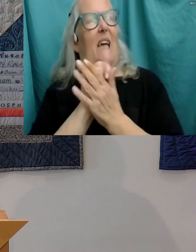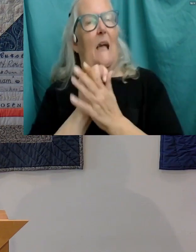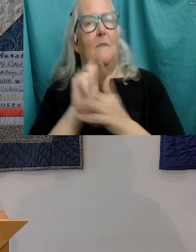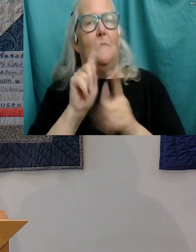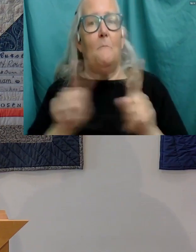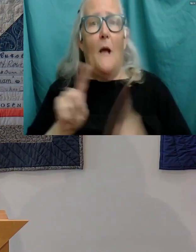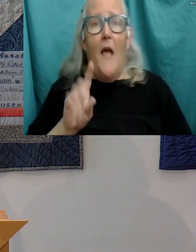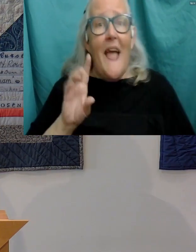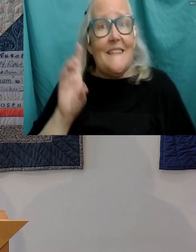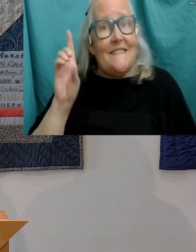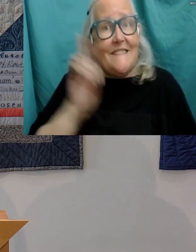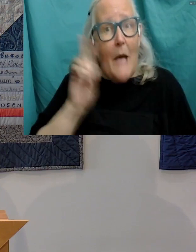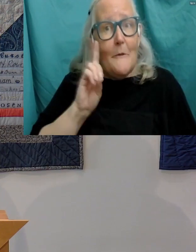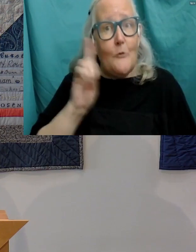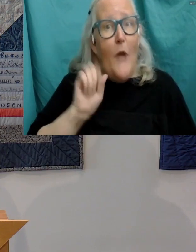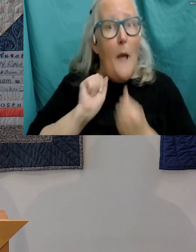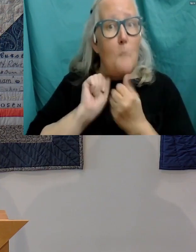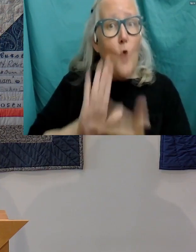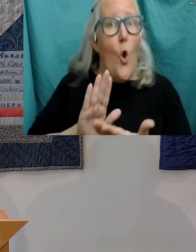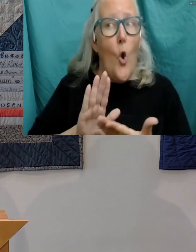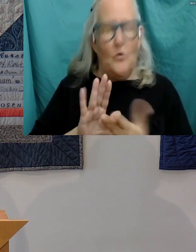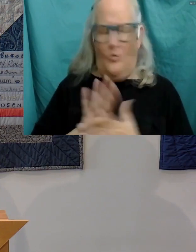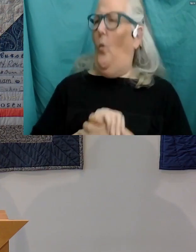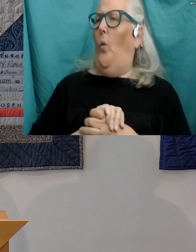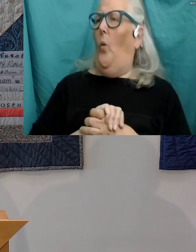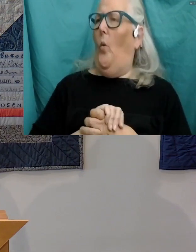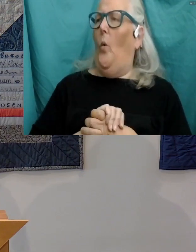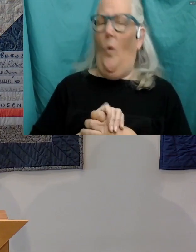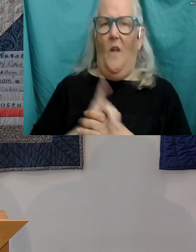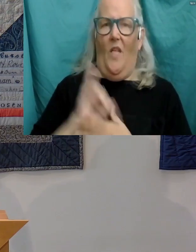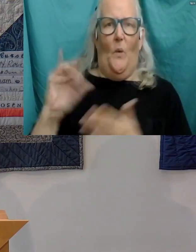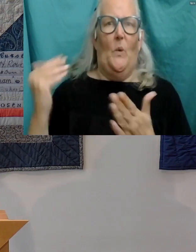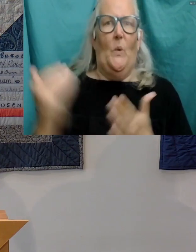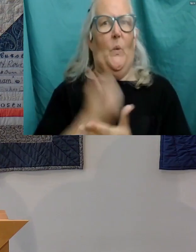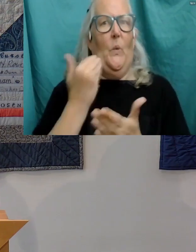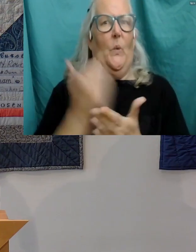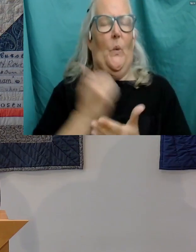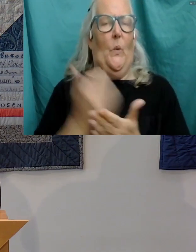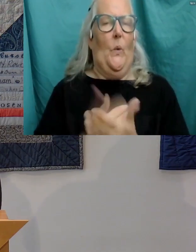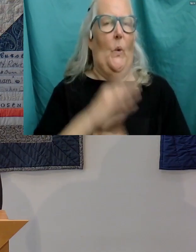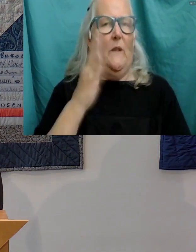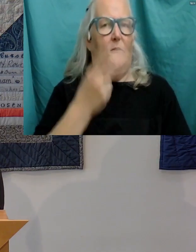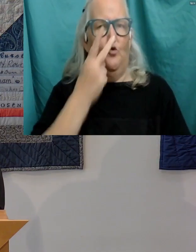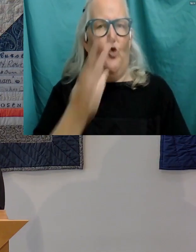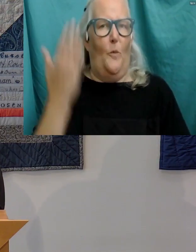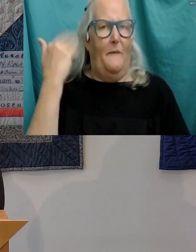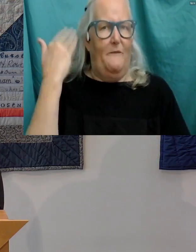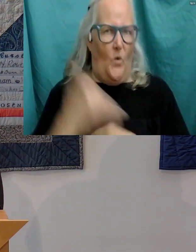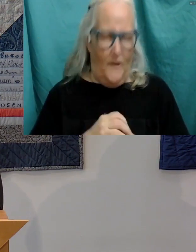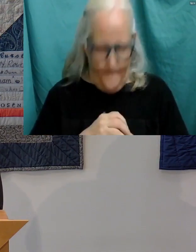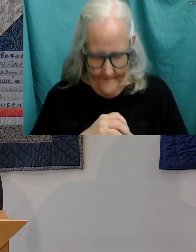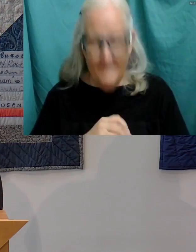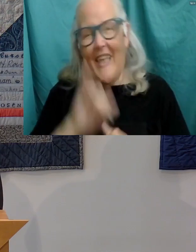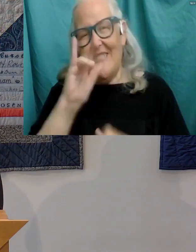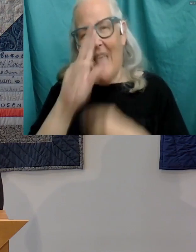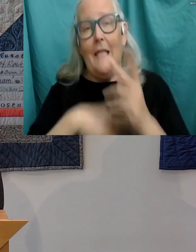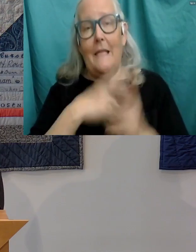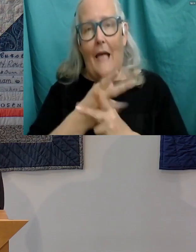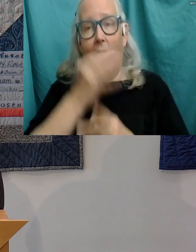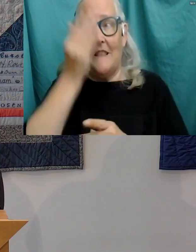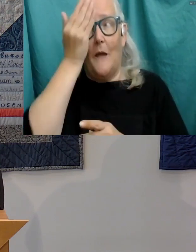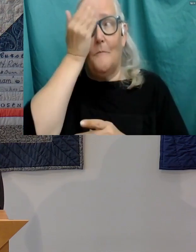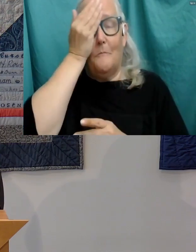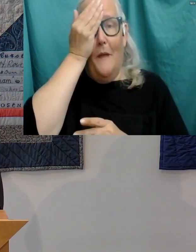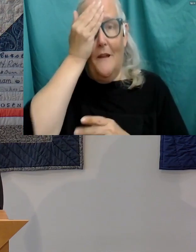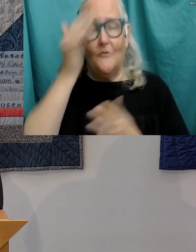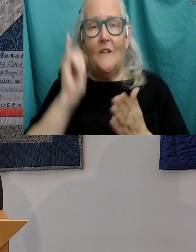almost completely unprecedented. This is the sort of pirate most appreciated by radical